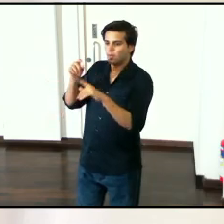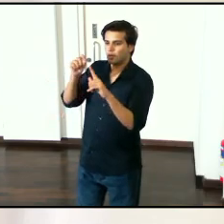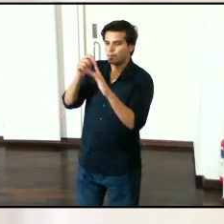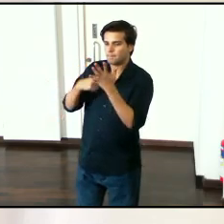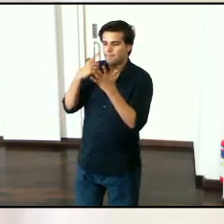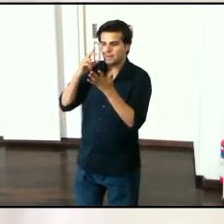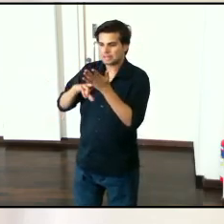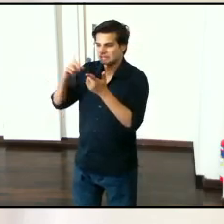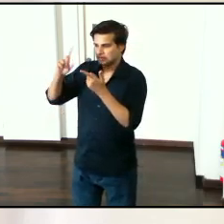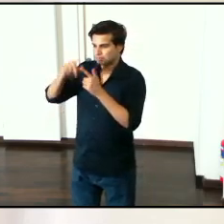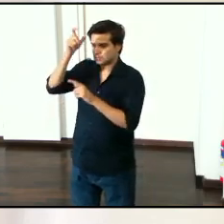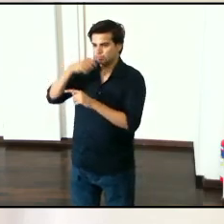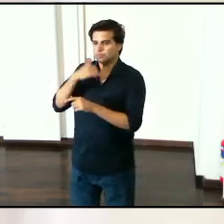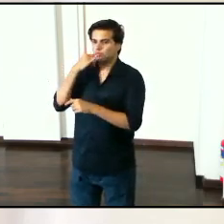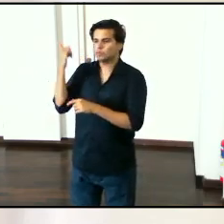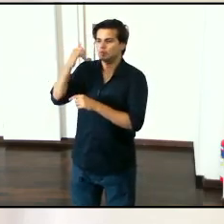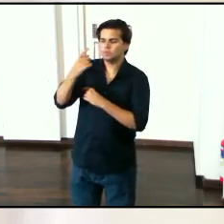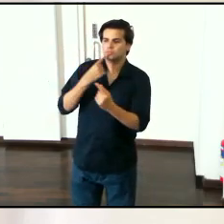with them about,